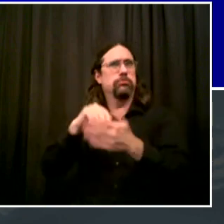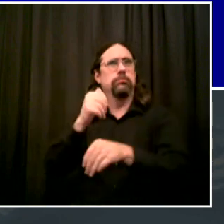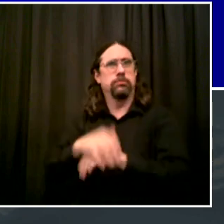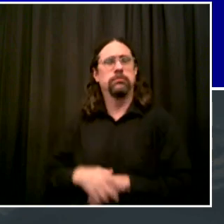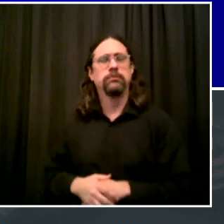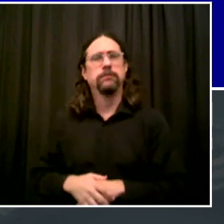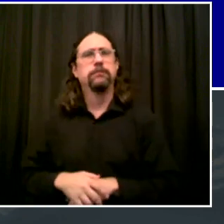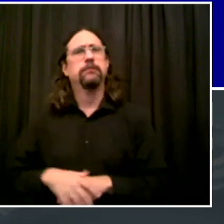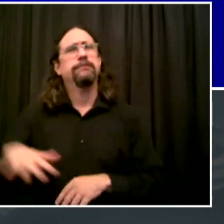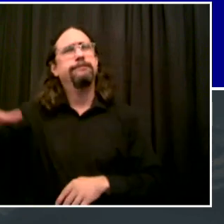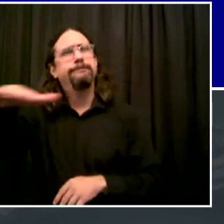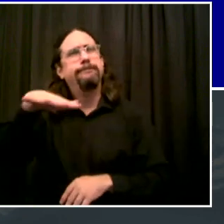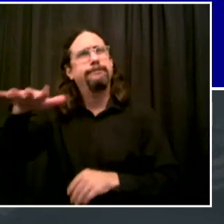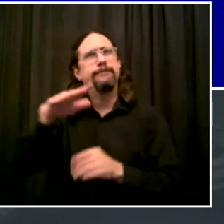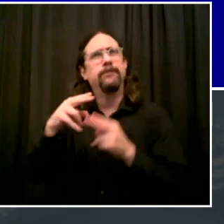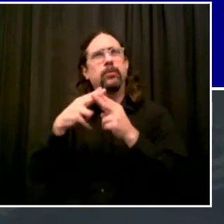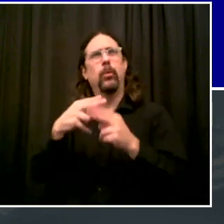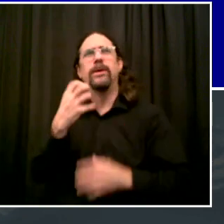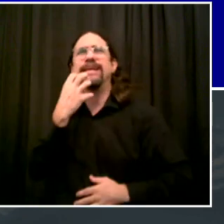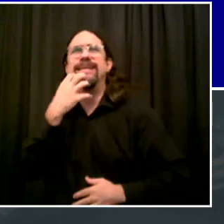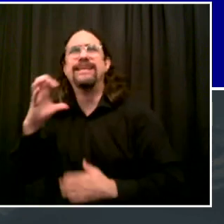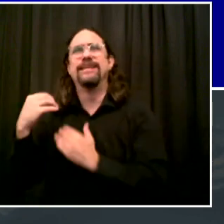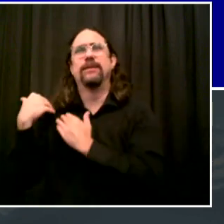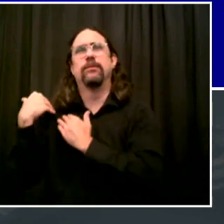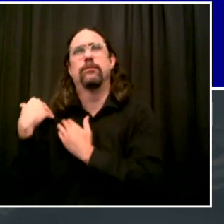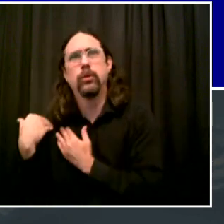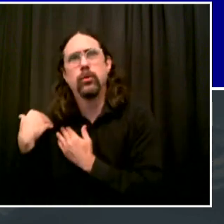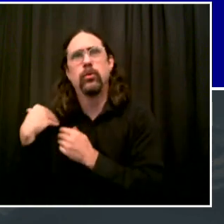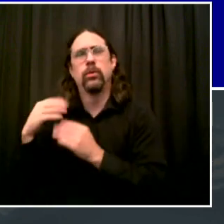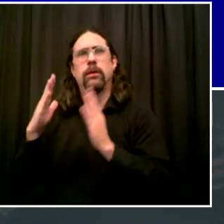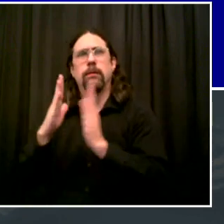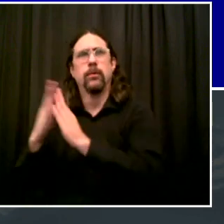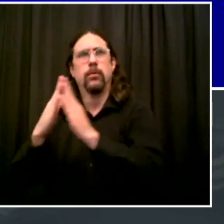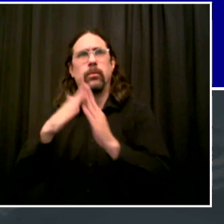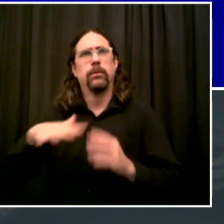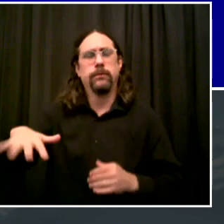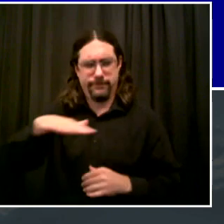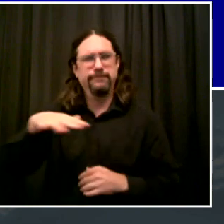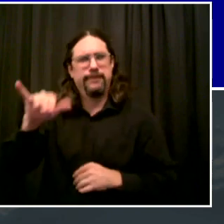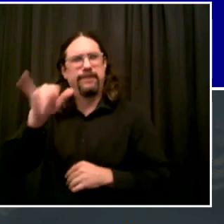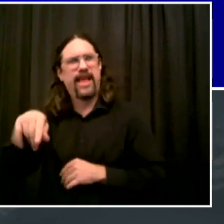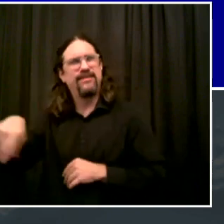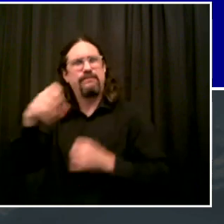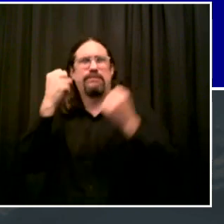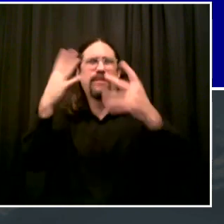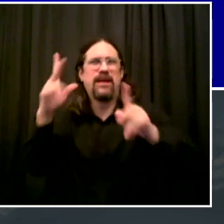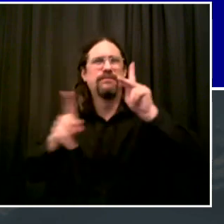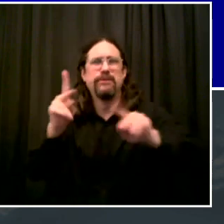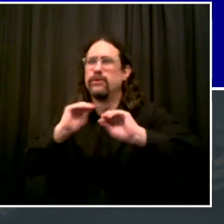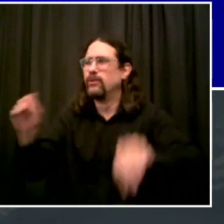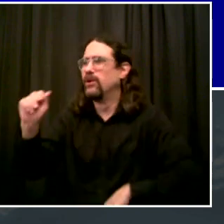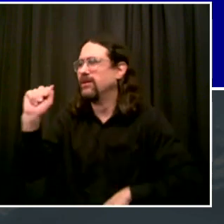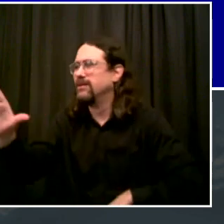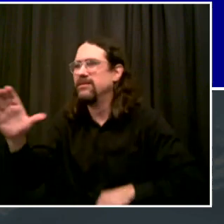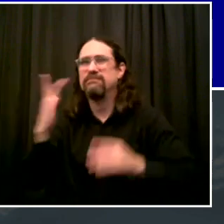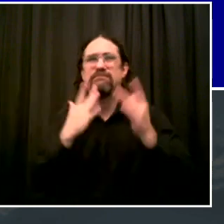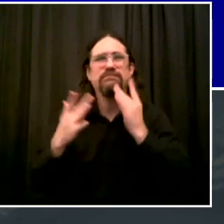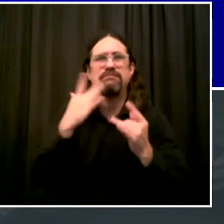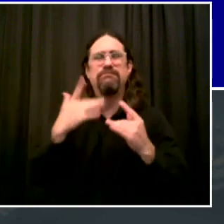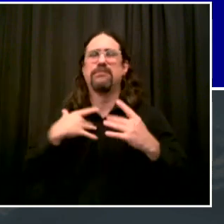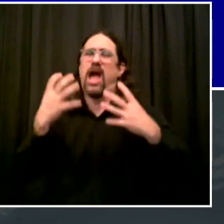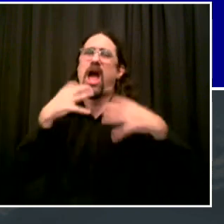spray showers located already in city parks in areas with ample tree canopies where temperatures can be 20 degrees